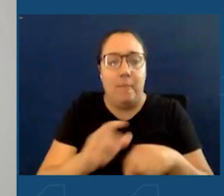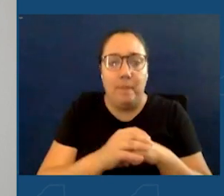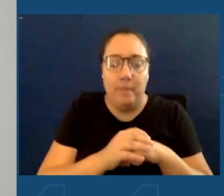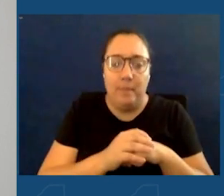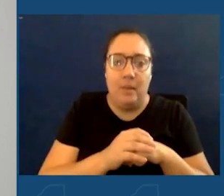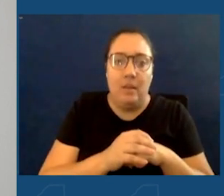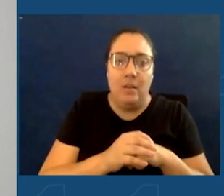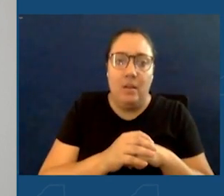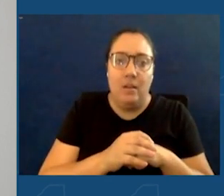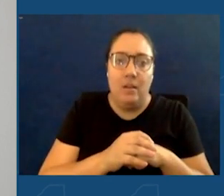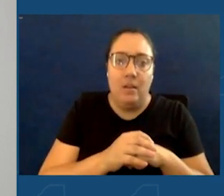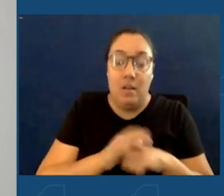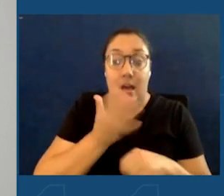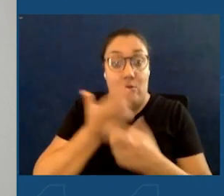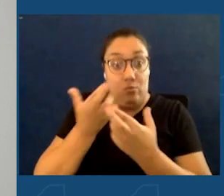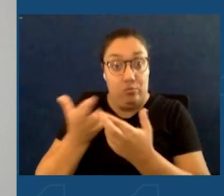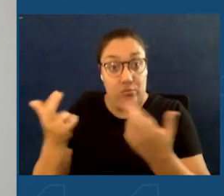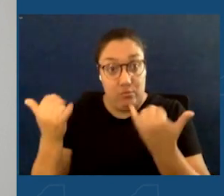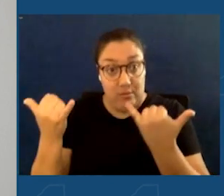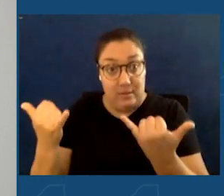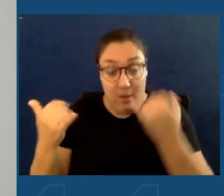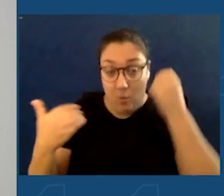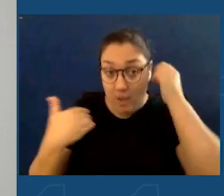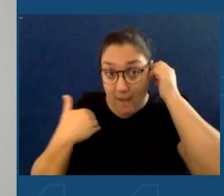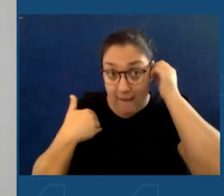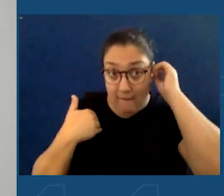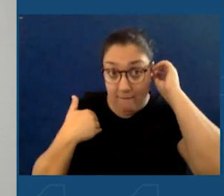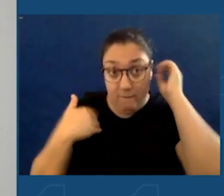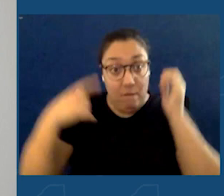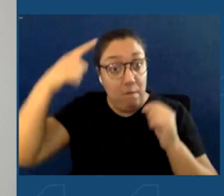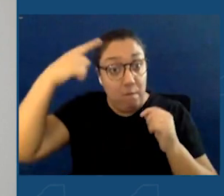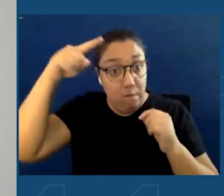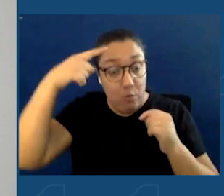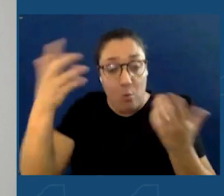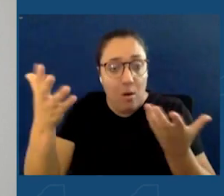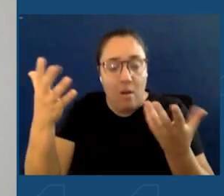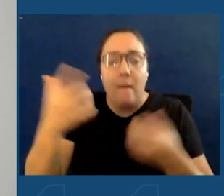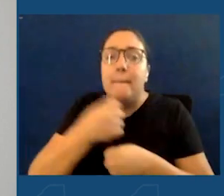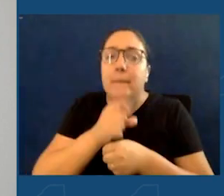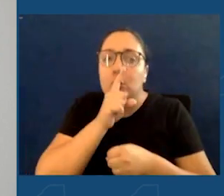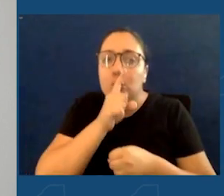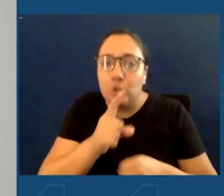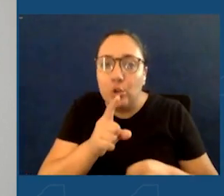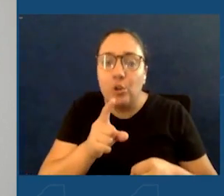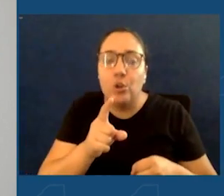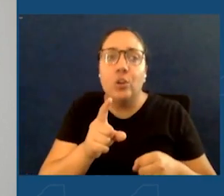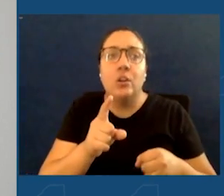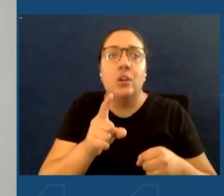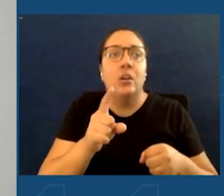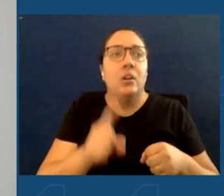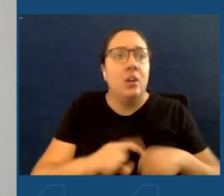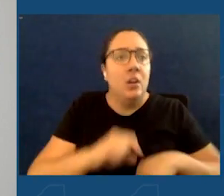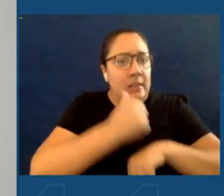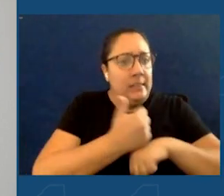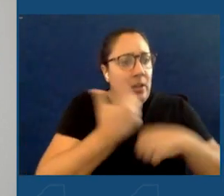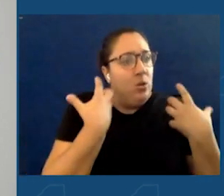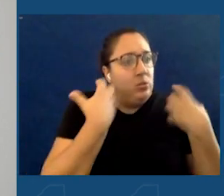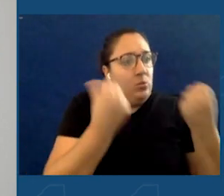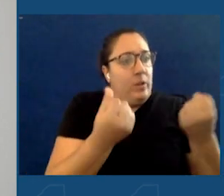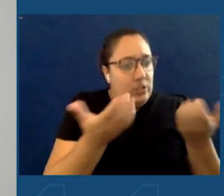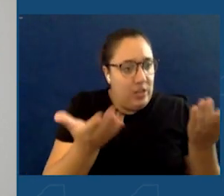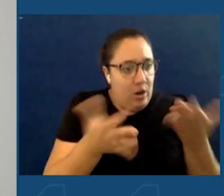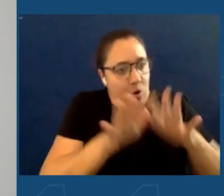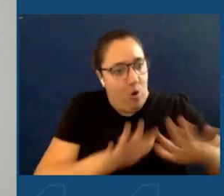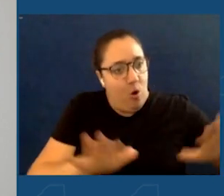we have are directed to making sure that restoration across the state, not just here on Long Island, but of course also on